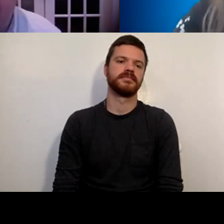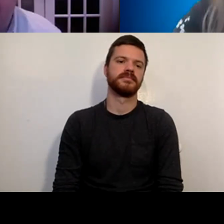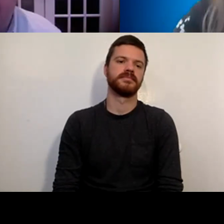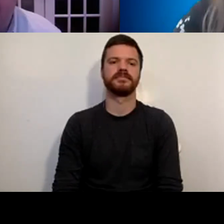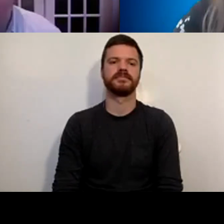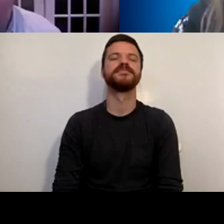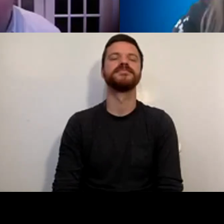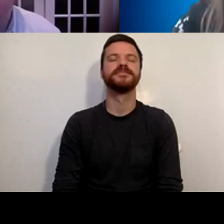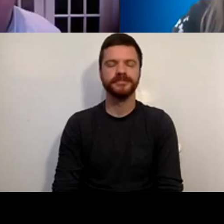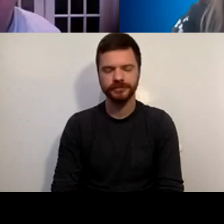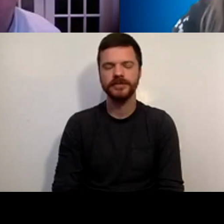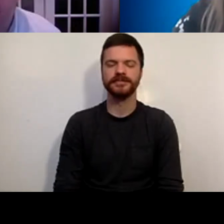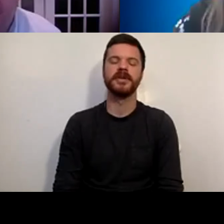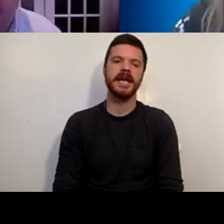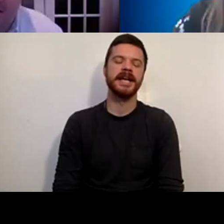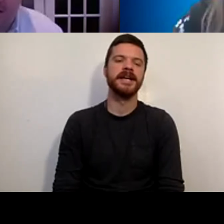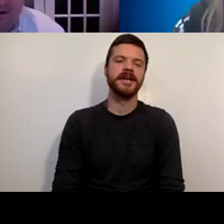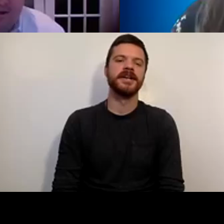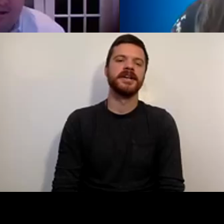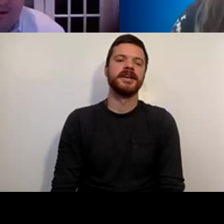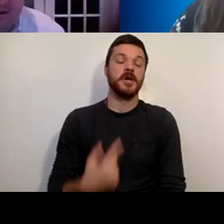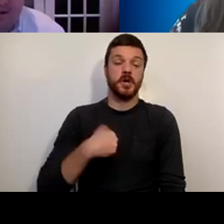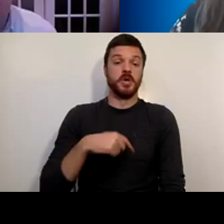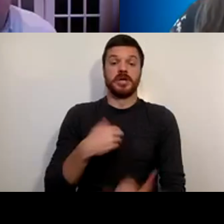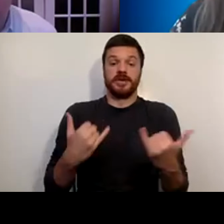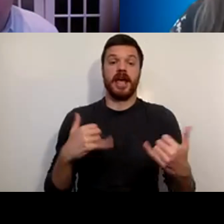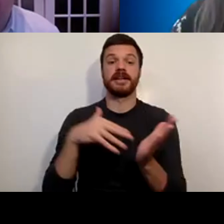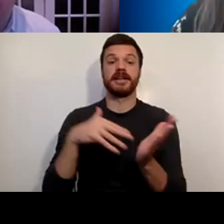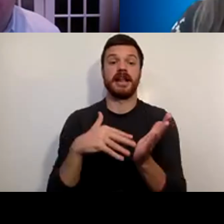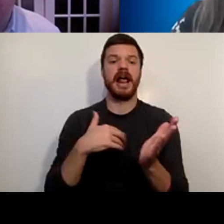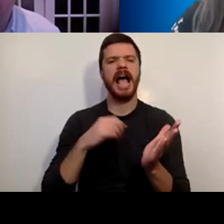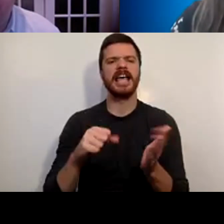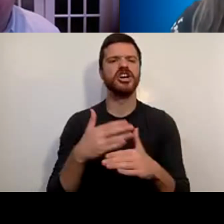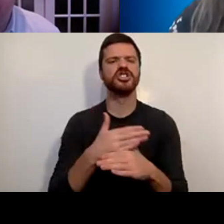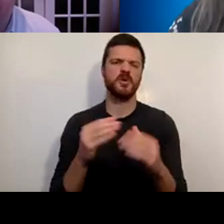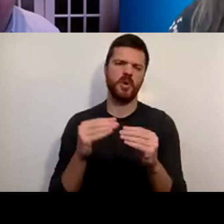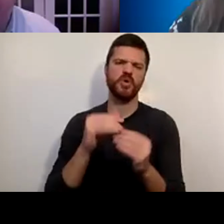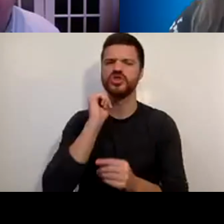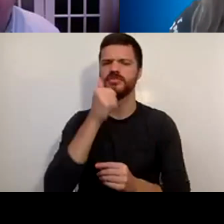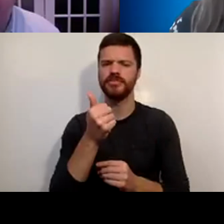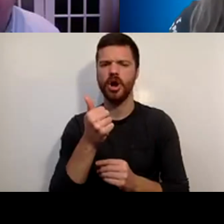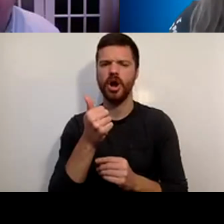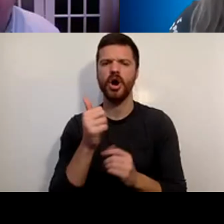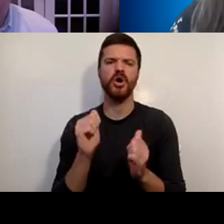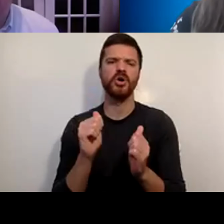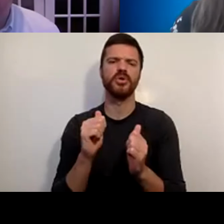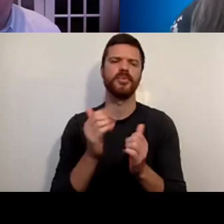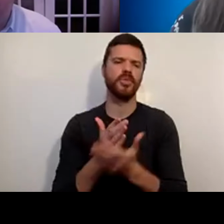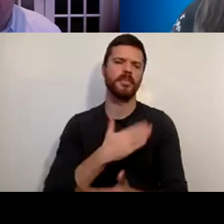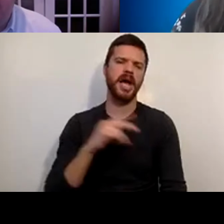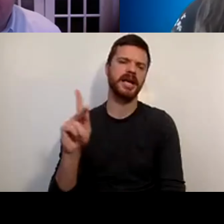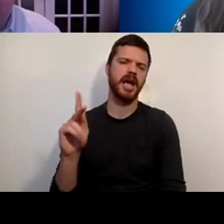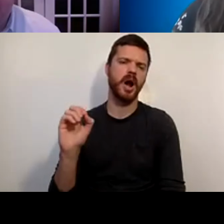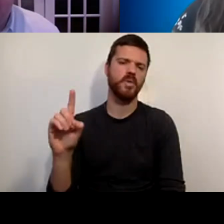we're doing a study right now that I can share more about tomorrow through my KO1, where we're working with